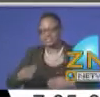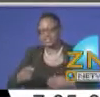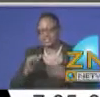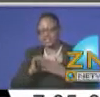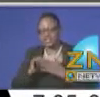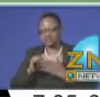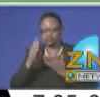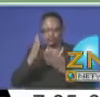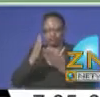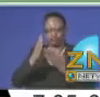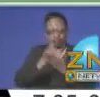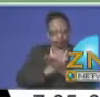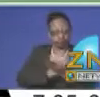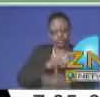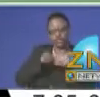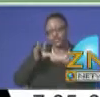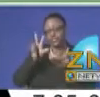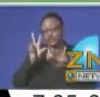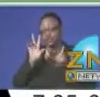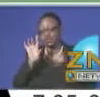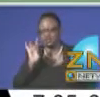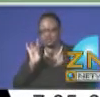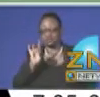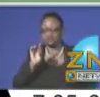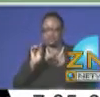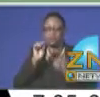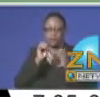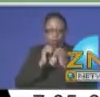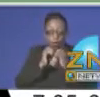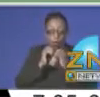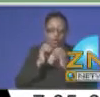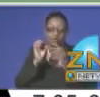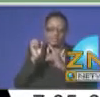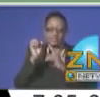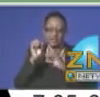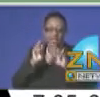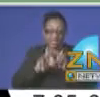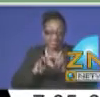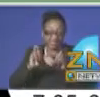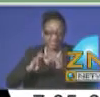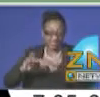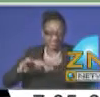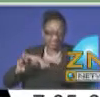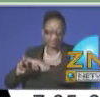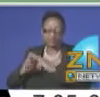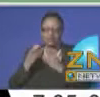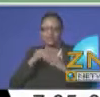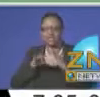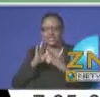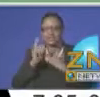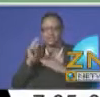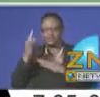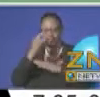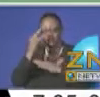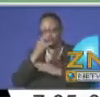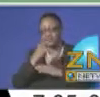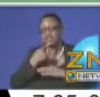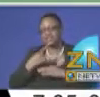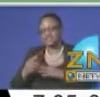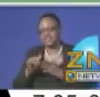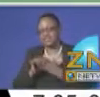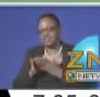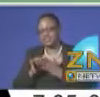138 seats, compared to the 120 seats on the old Boeing 737 model, alongside a better fuel burn,